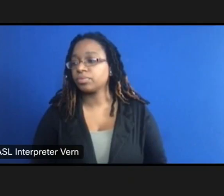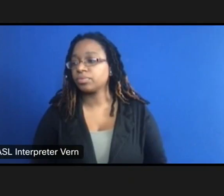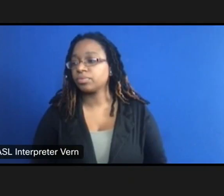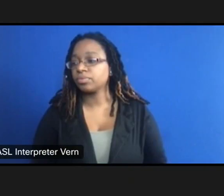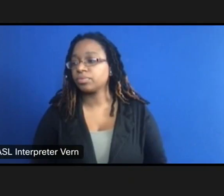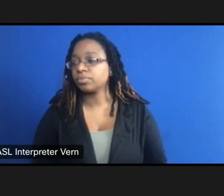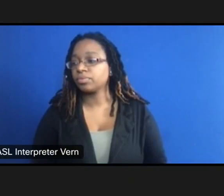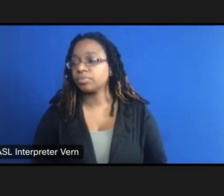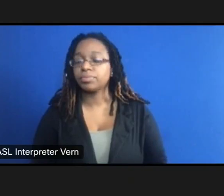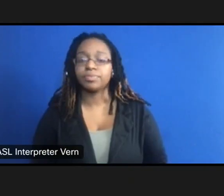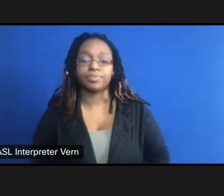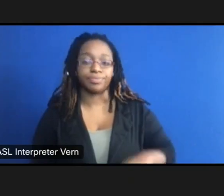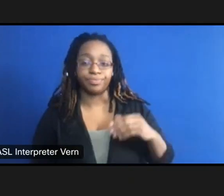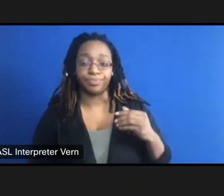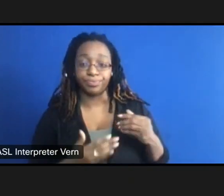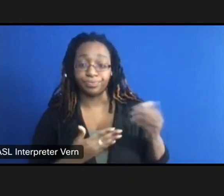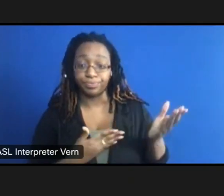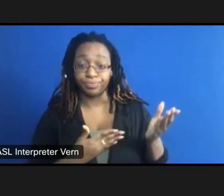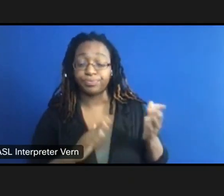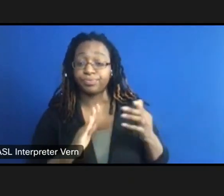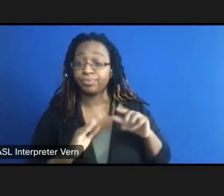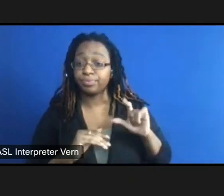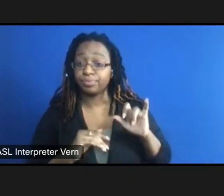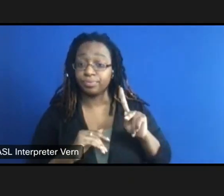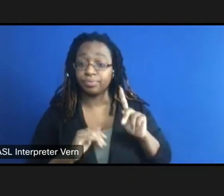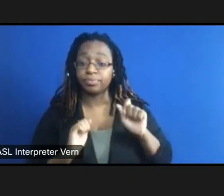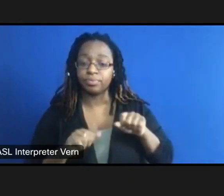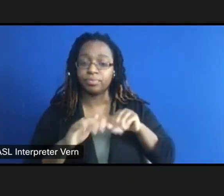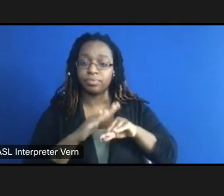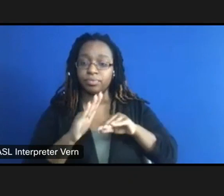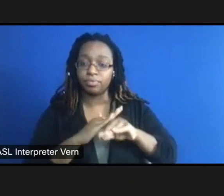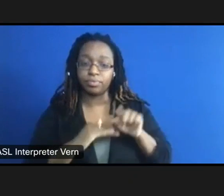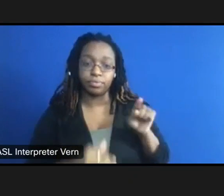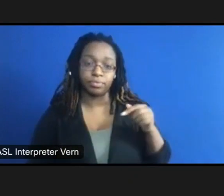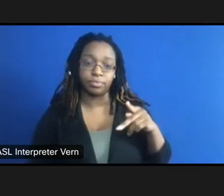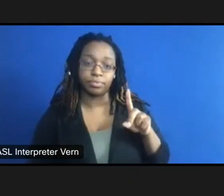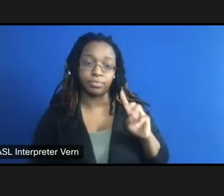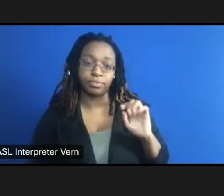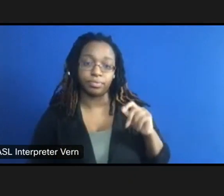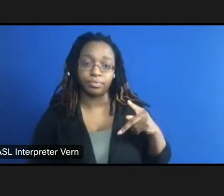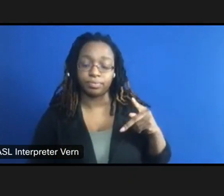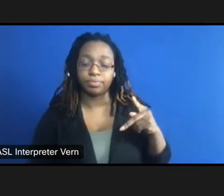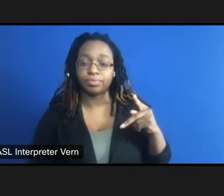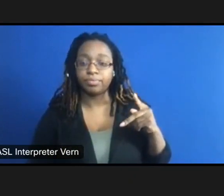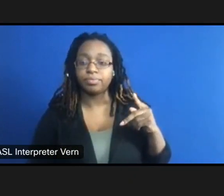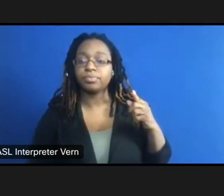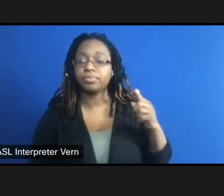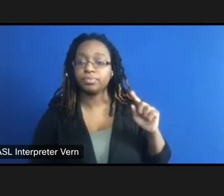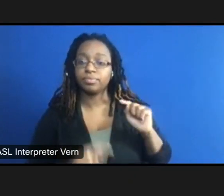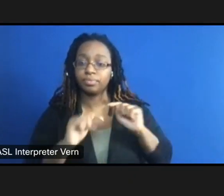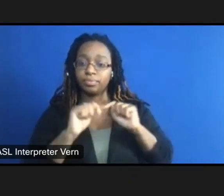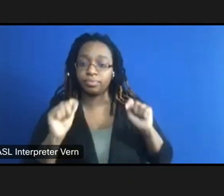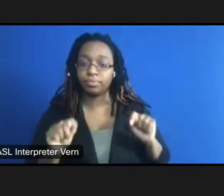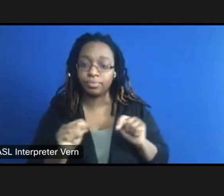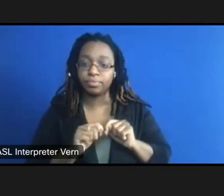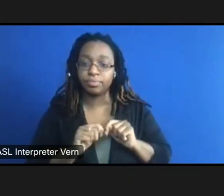So here is the link to where you can access this PodMap template. And don't worry if you're not able